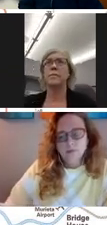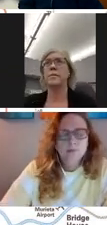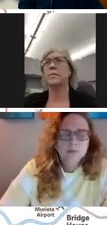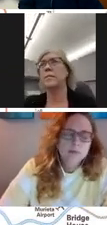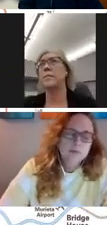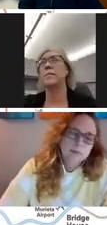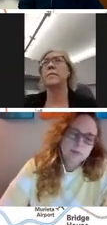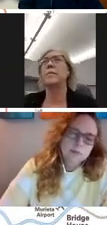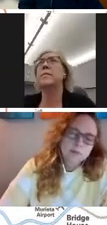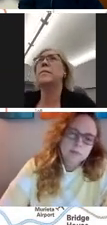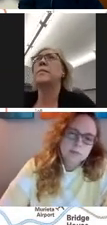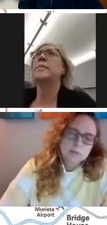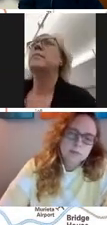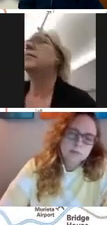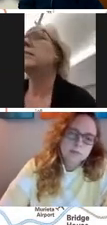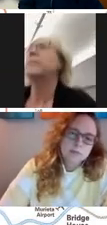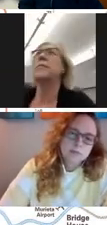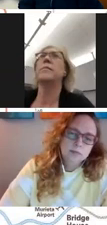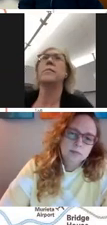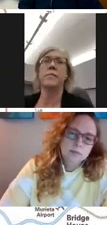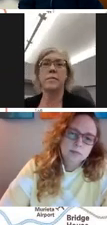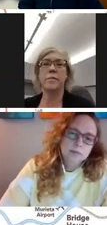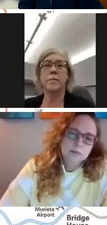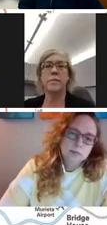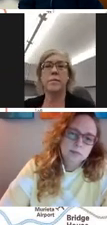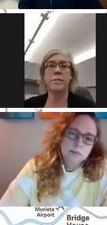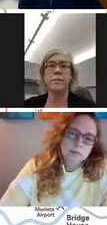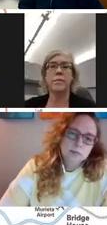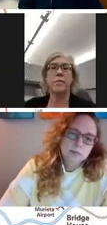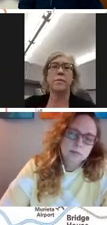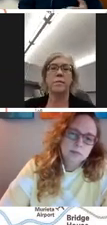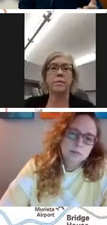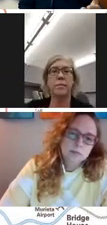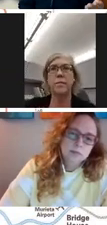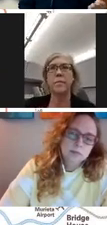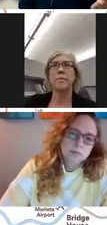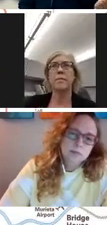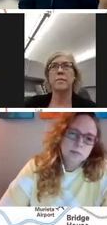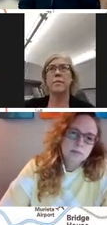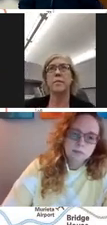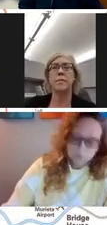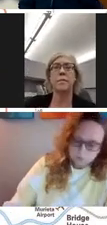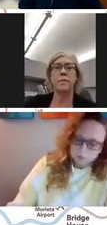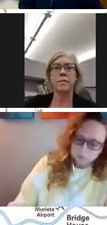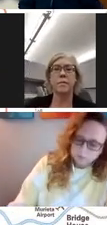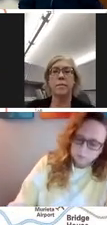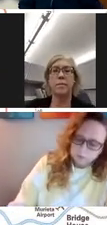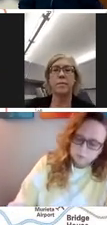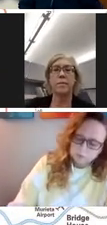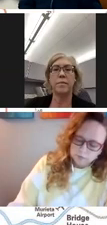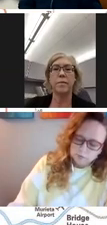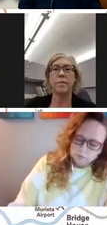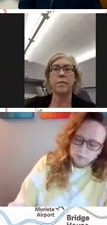her pay the rent for her transition. So she had to pay the rent. She had to pay, I guess,